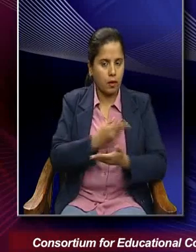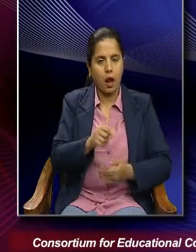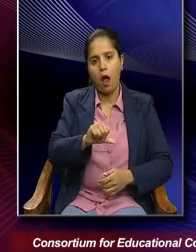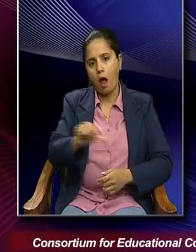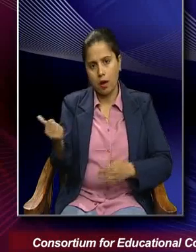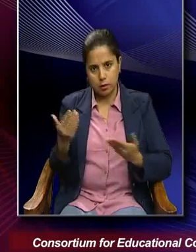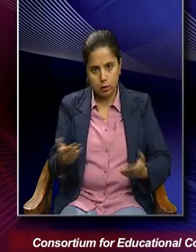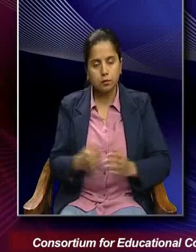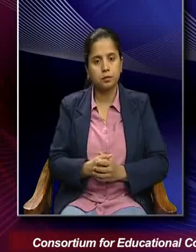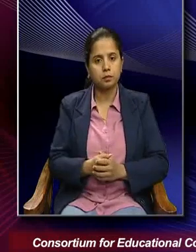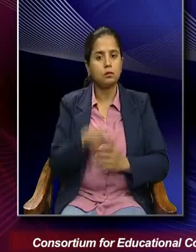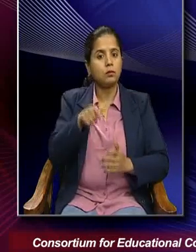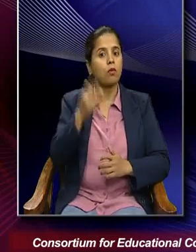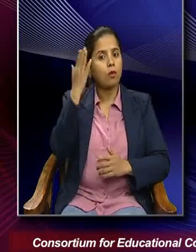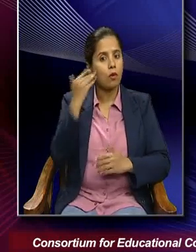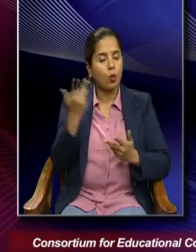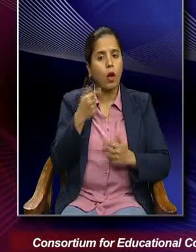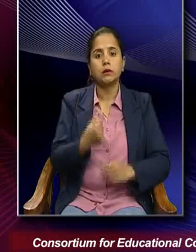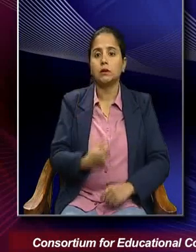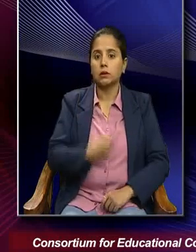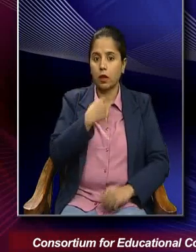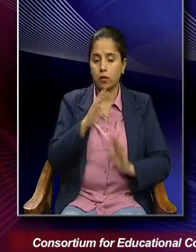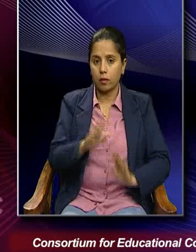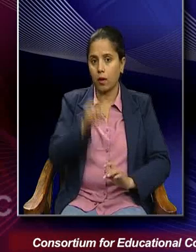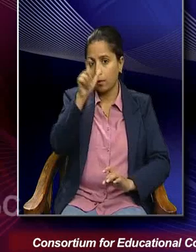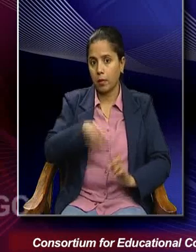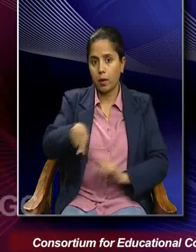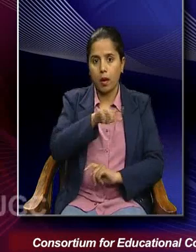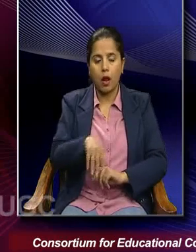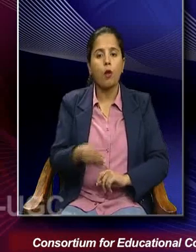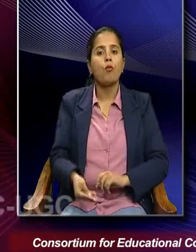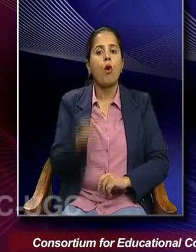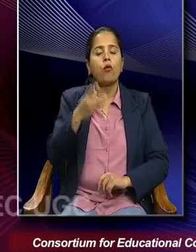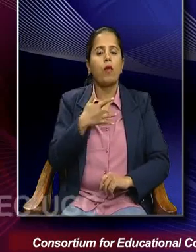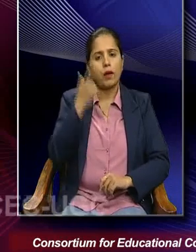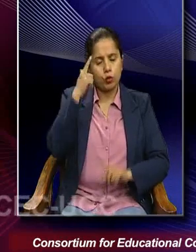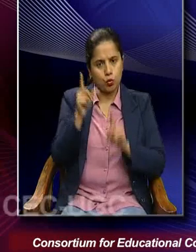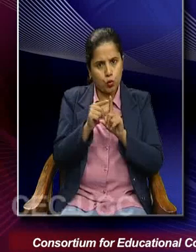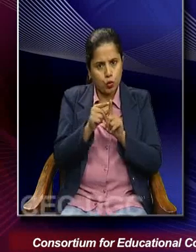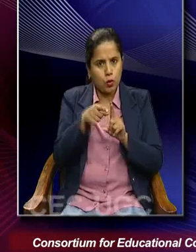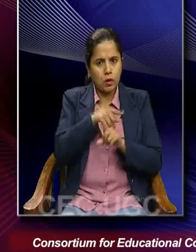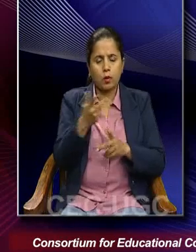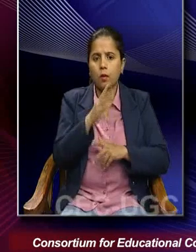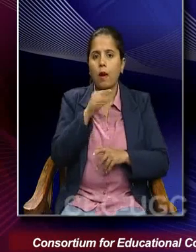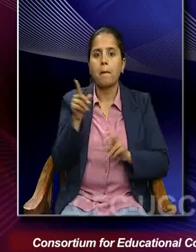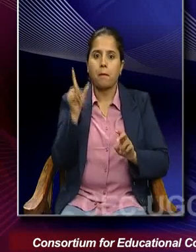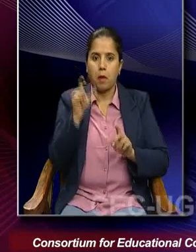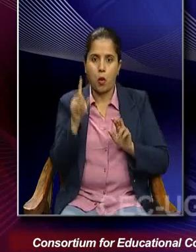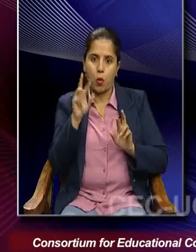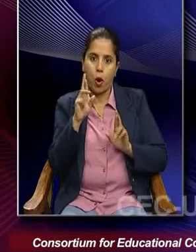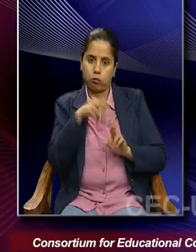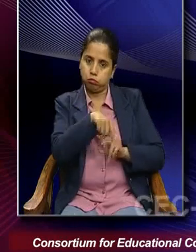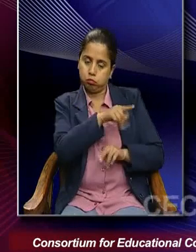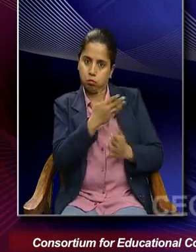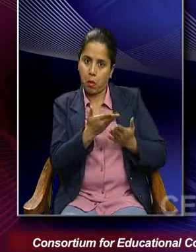others. Because of the self, people are more likely to do what is expected of